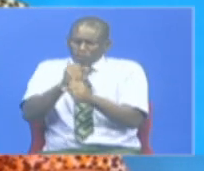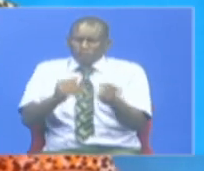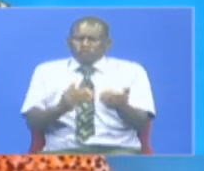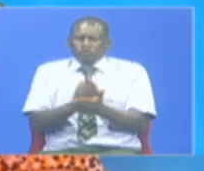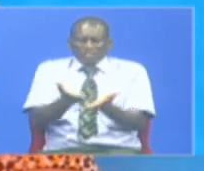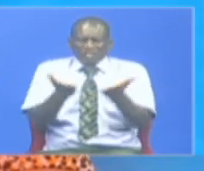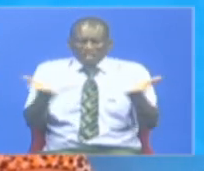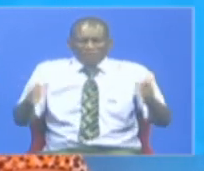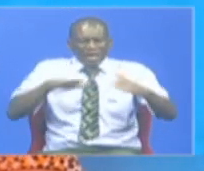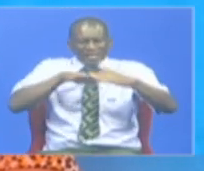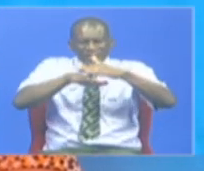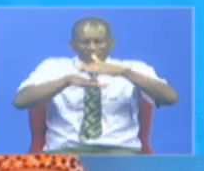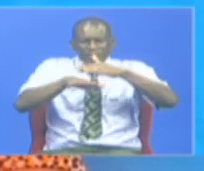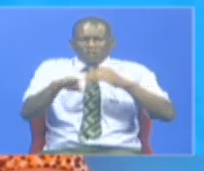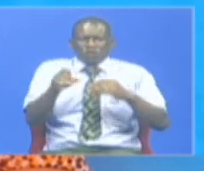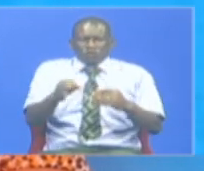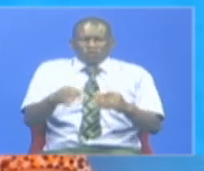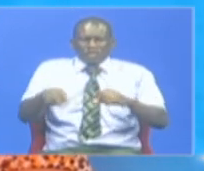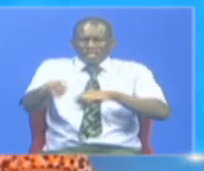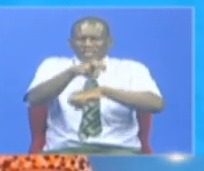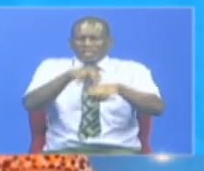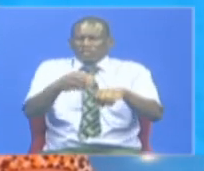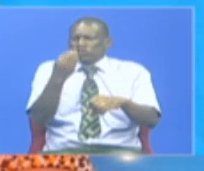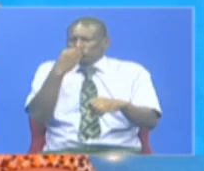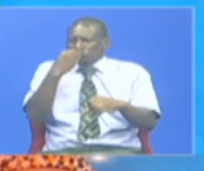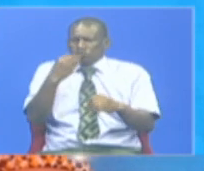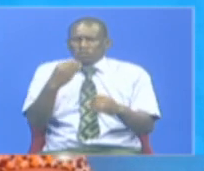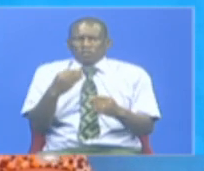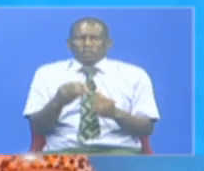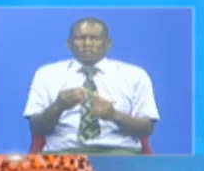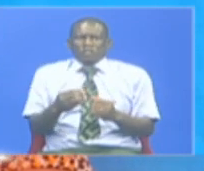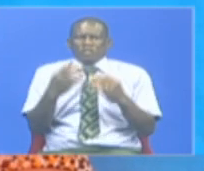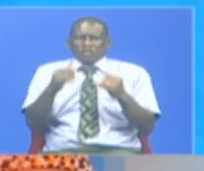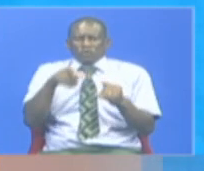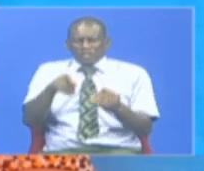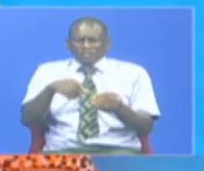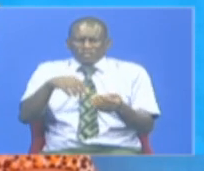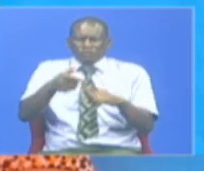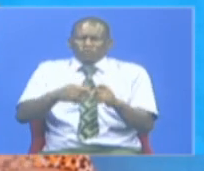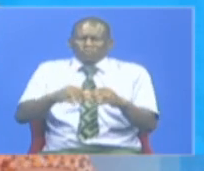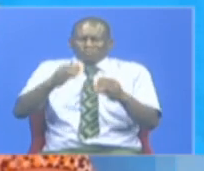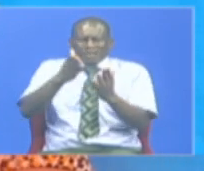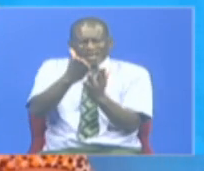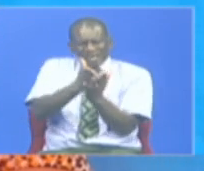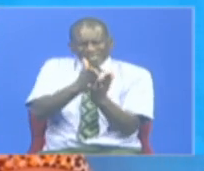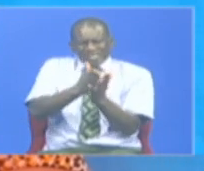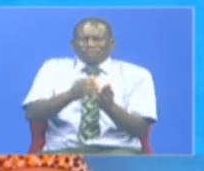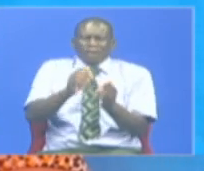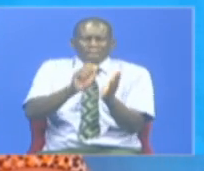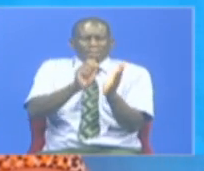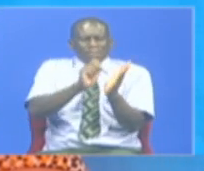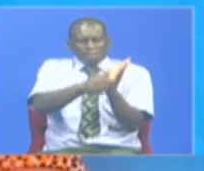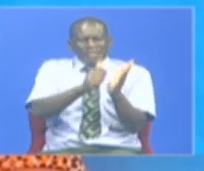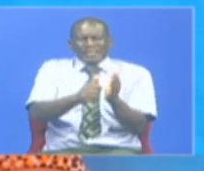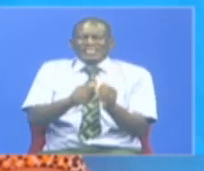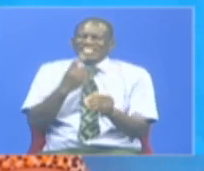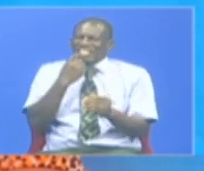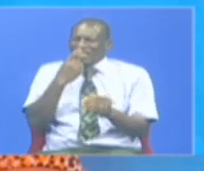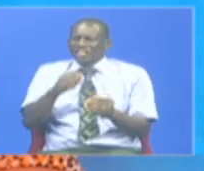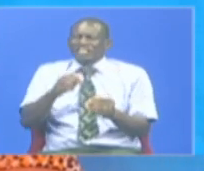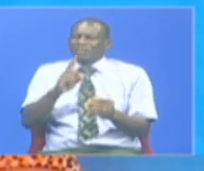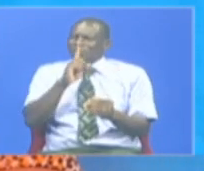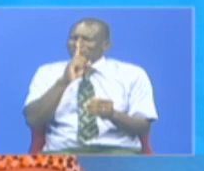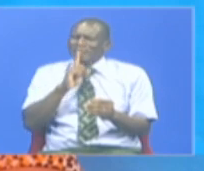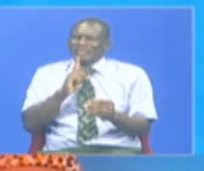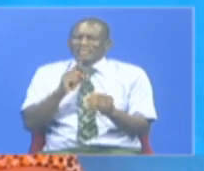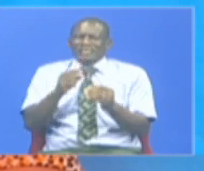and accessibility of our national food staples. These range from cassava, maize, rice, wheat, beans,